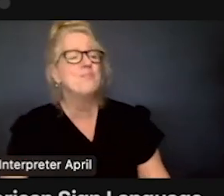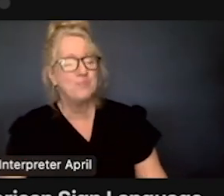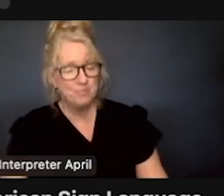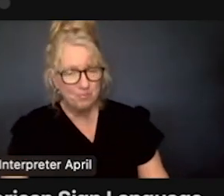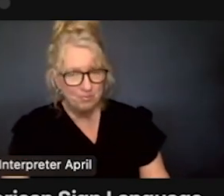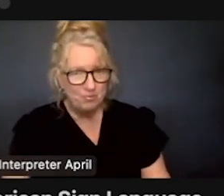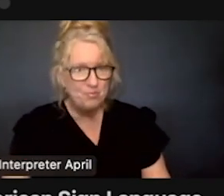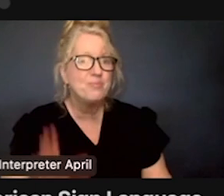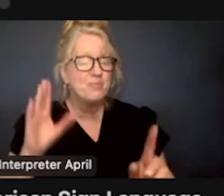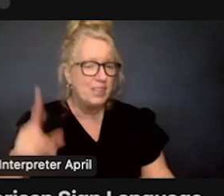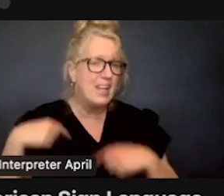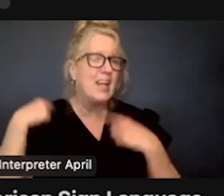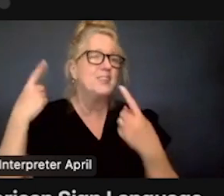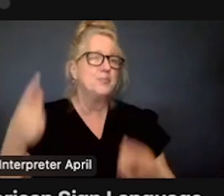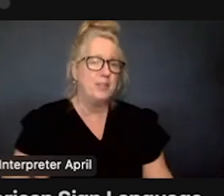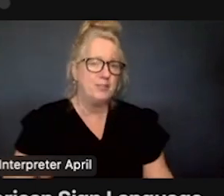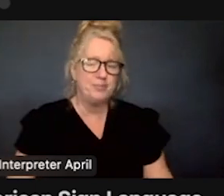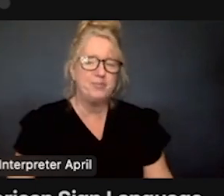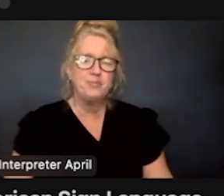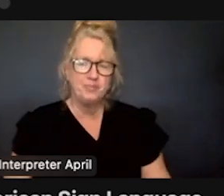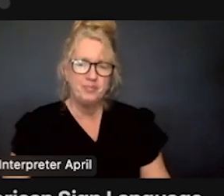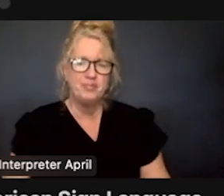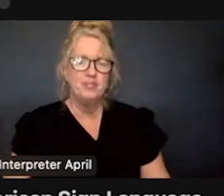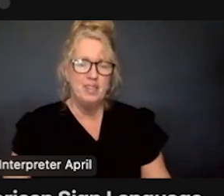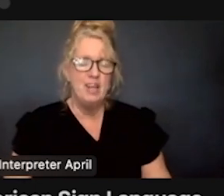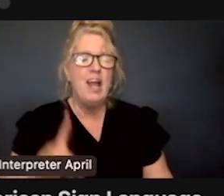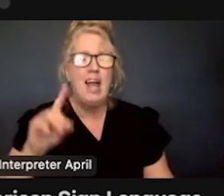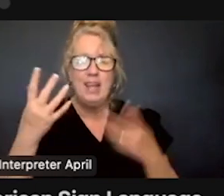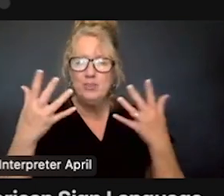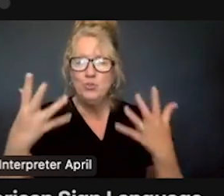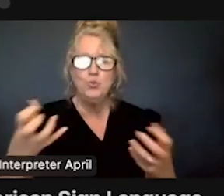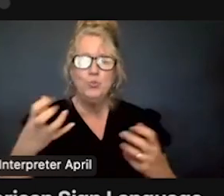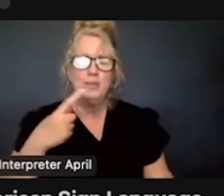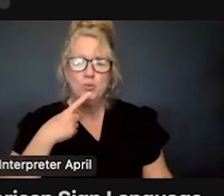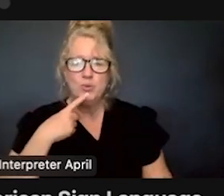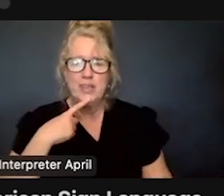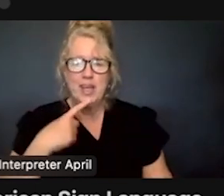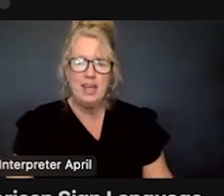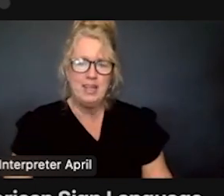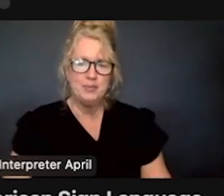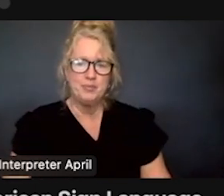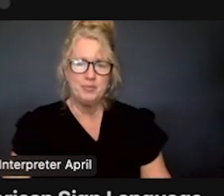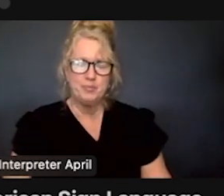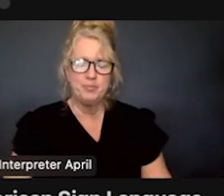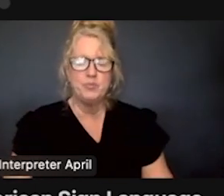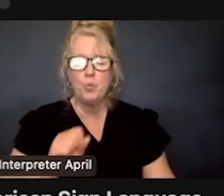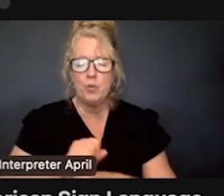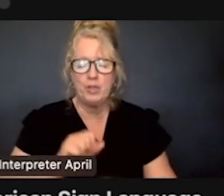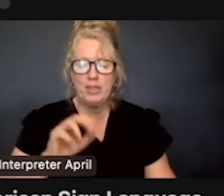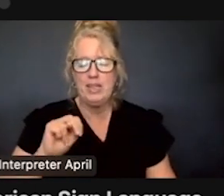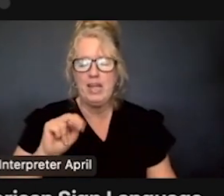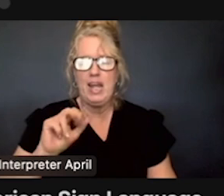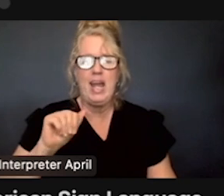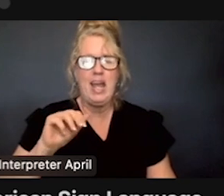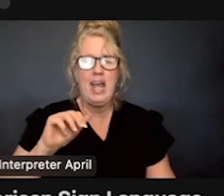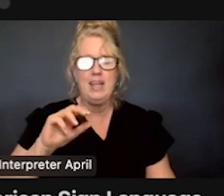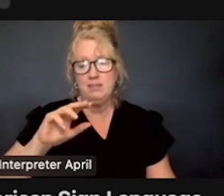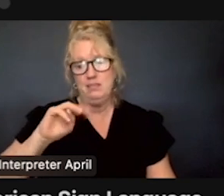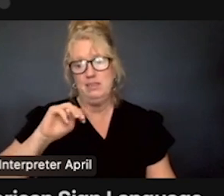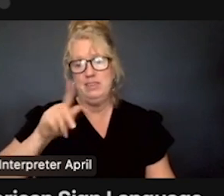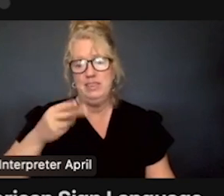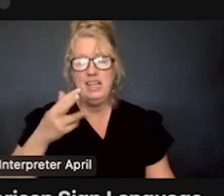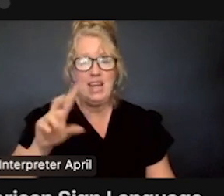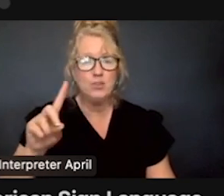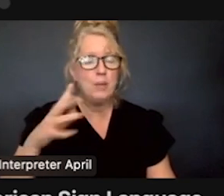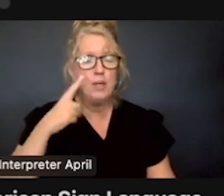been. And I do want to say, you know, working at NASMHPD and working on this issue has been